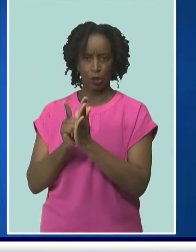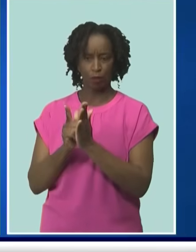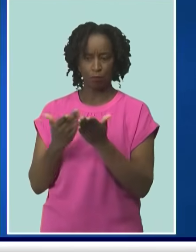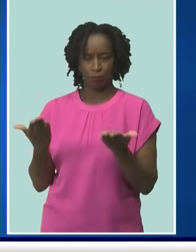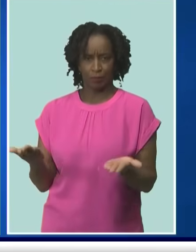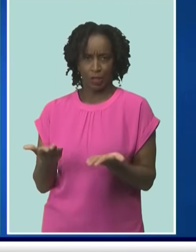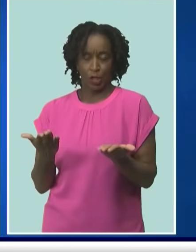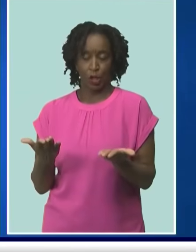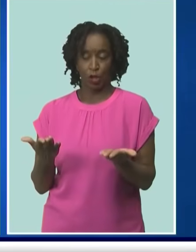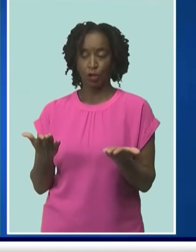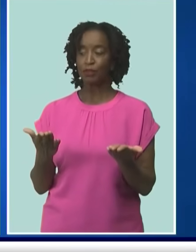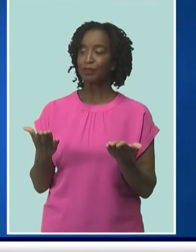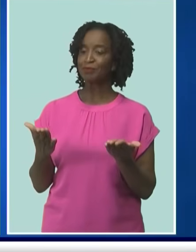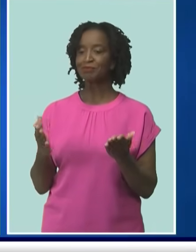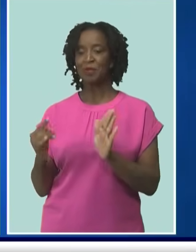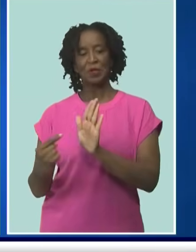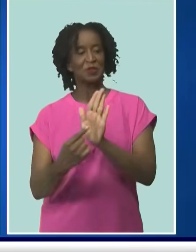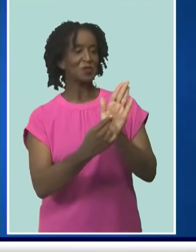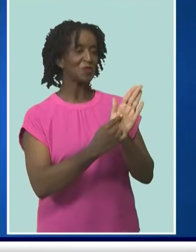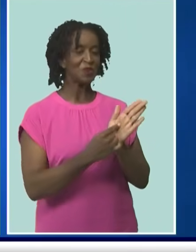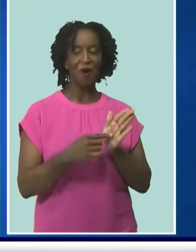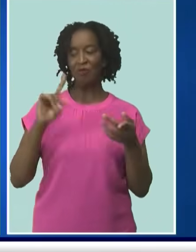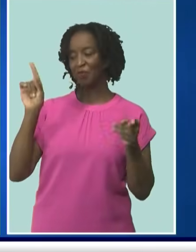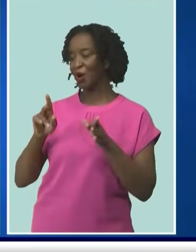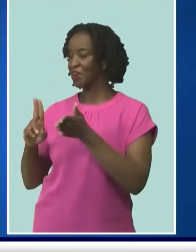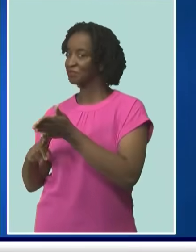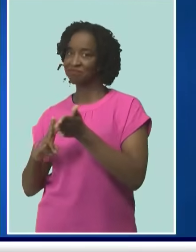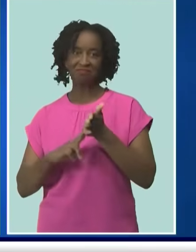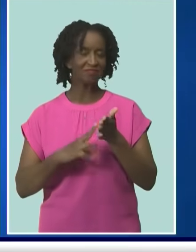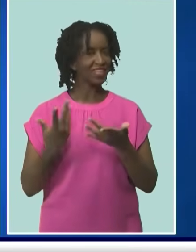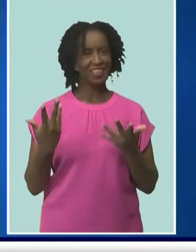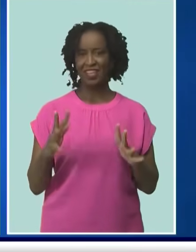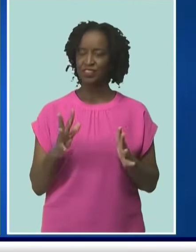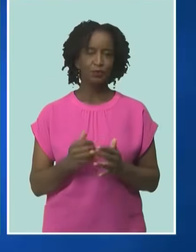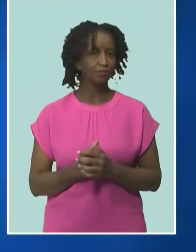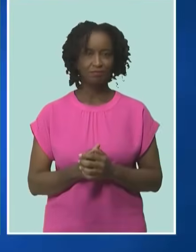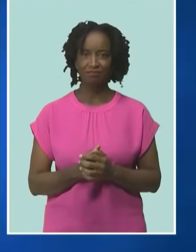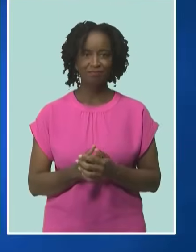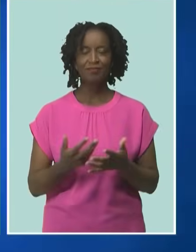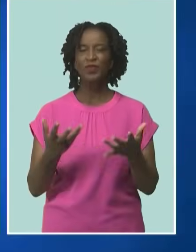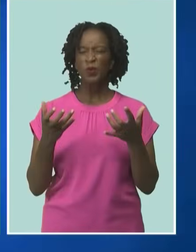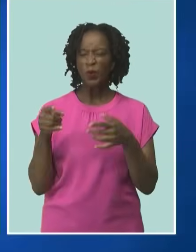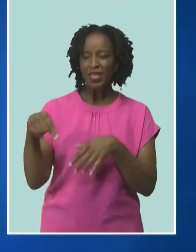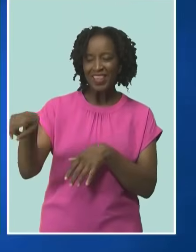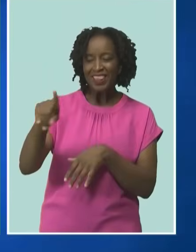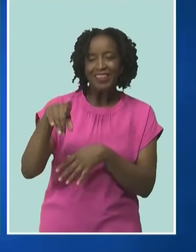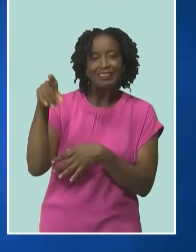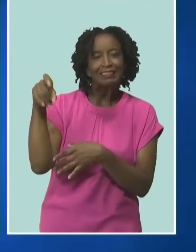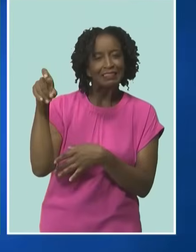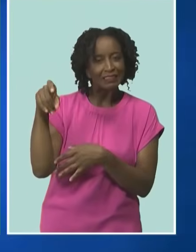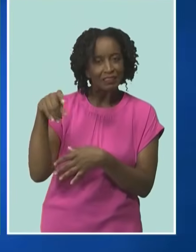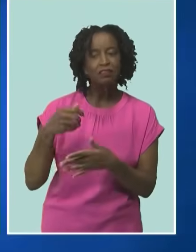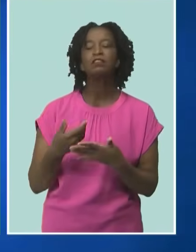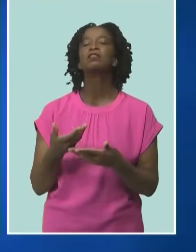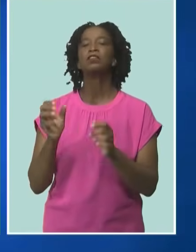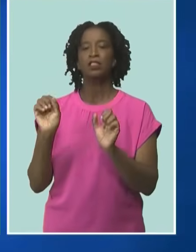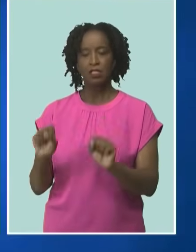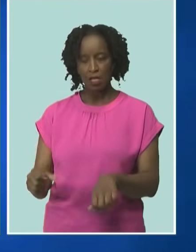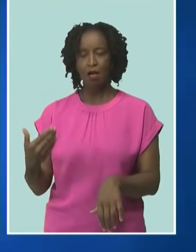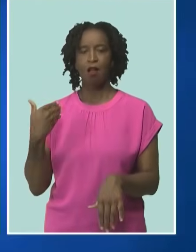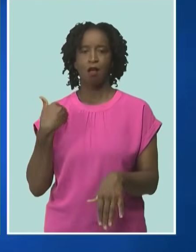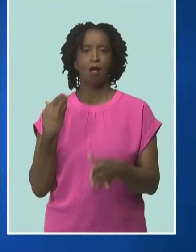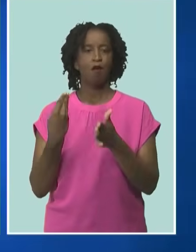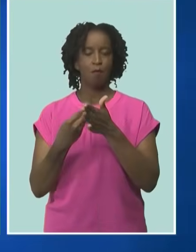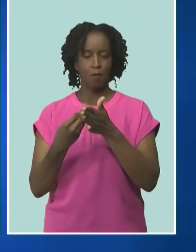step. It's a step towards reshaping access to finance for the people who need it most and who could otherwise be left out. And quite